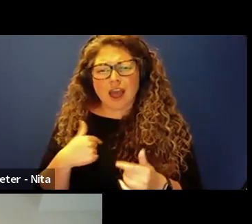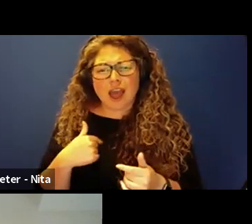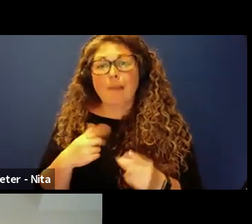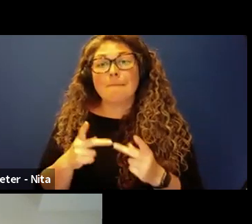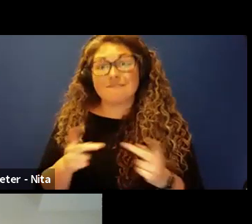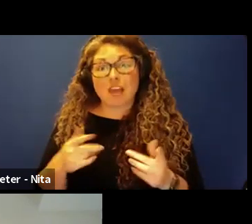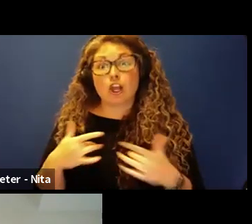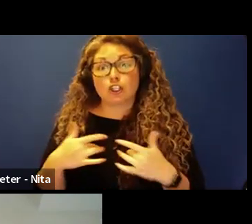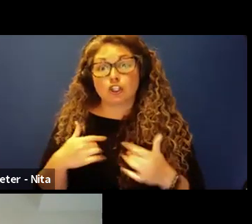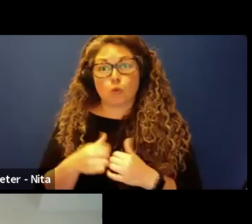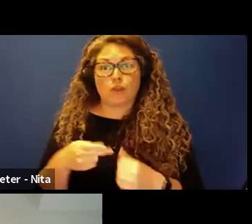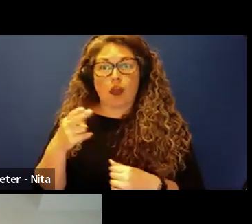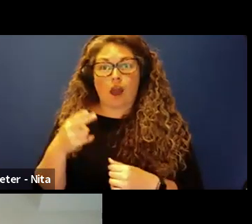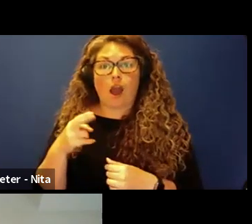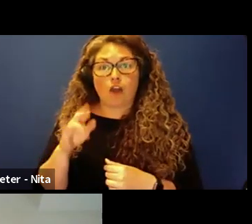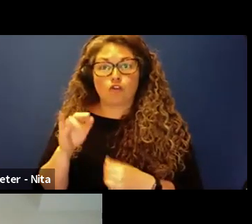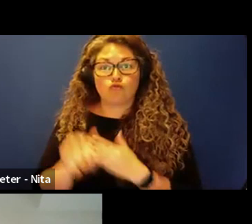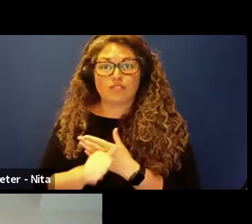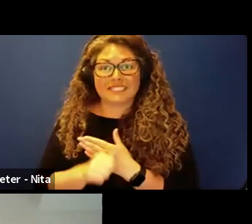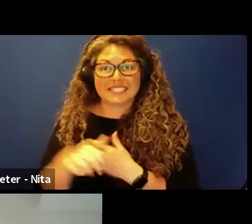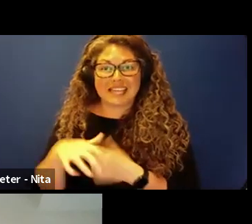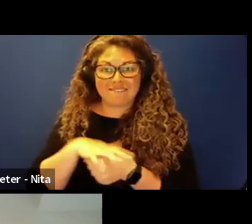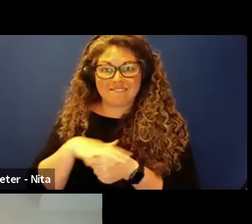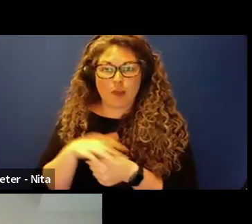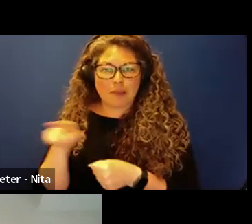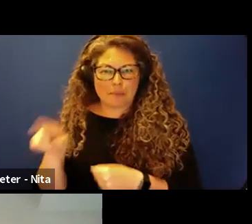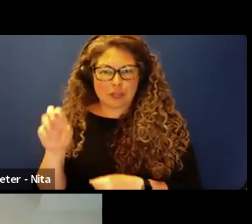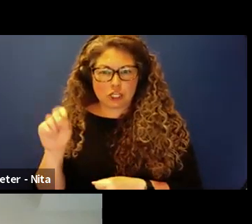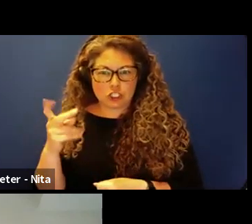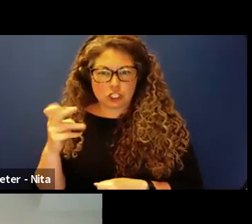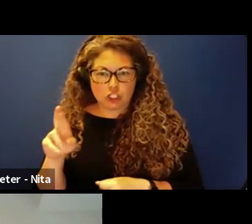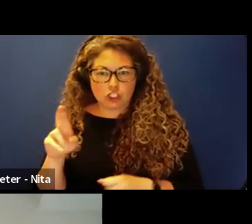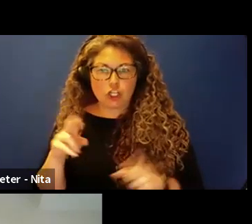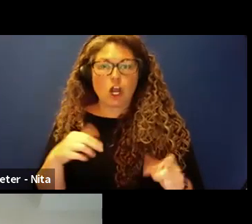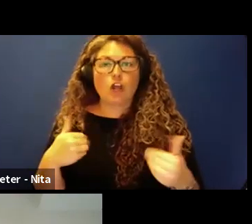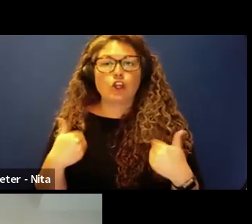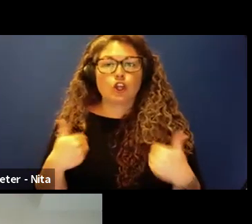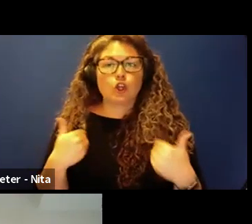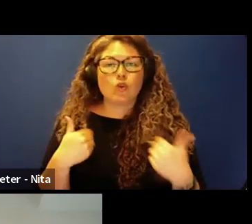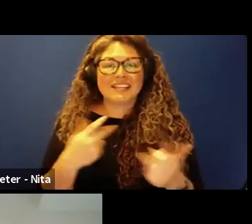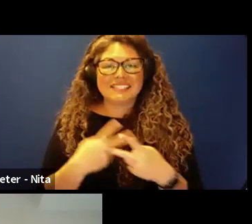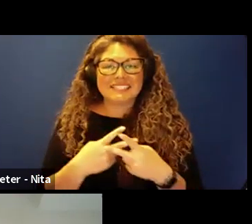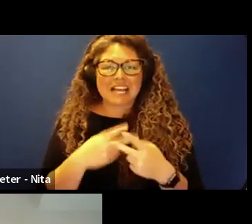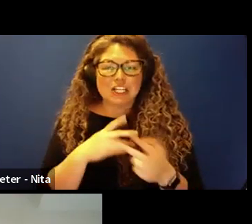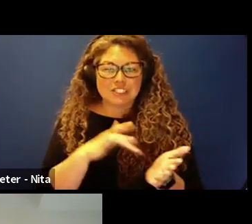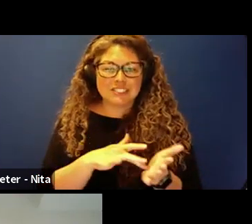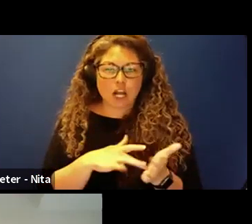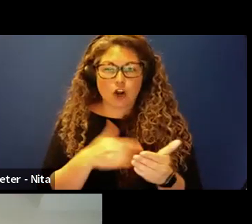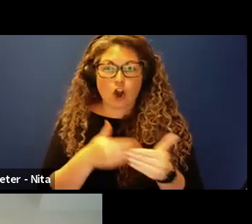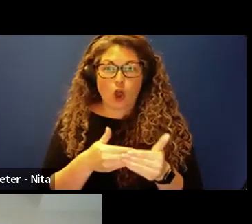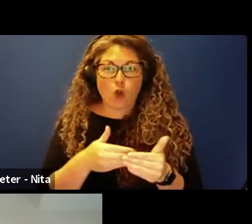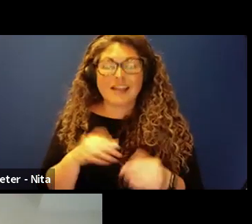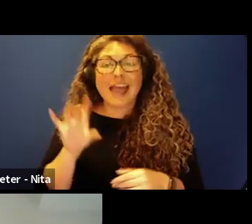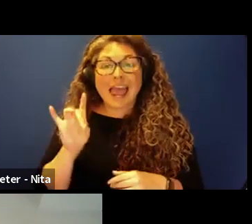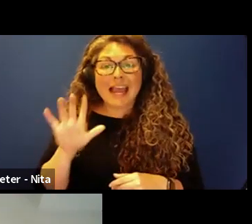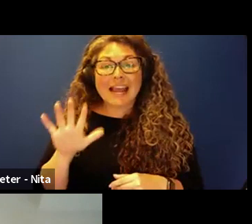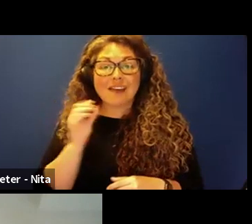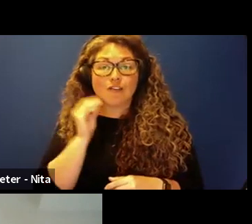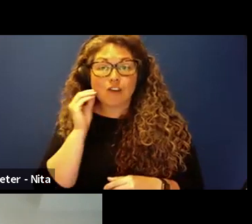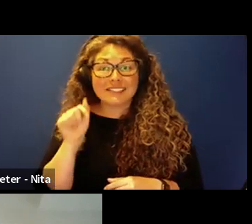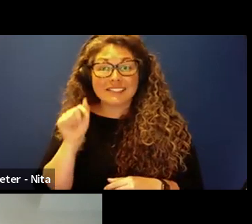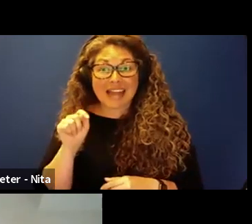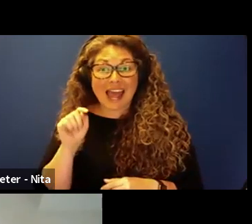with the high risk environments that we have at the shelter and at the youth detention center. I think I've heard 85 residents at the shelter, where